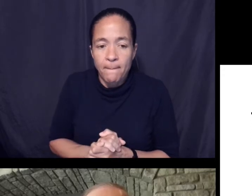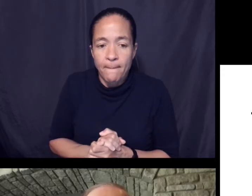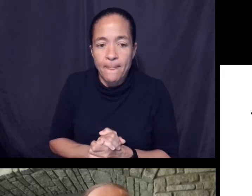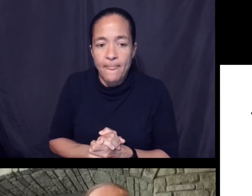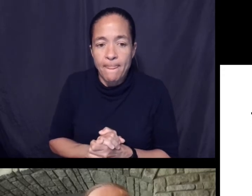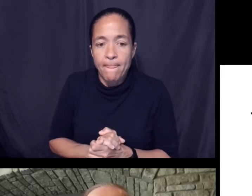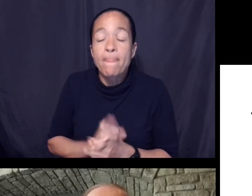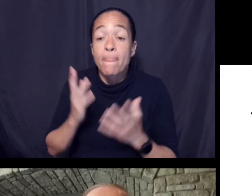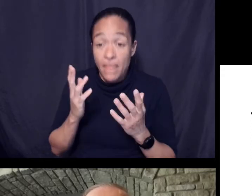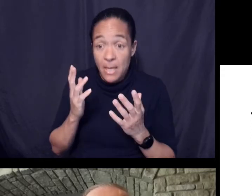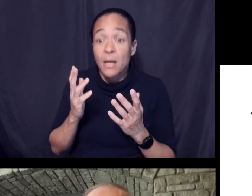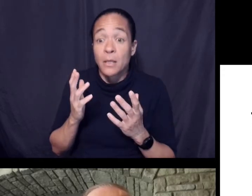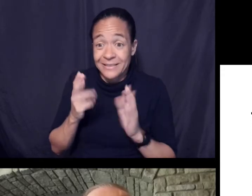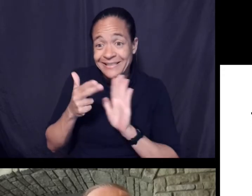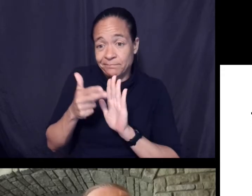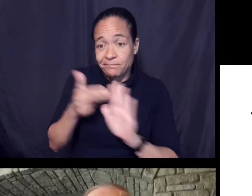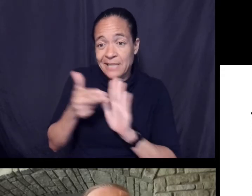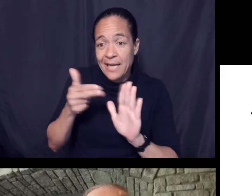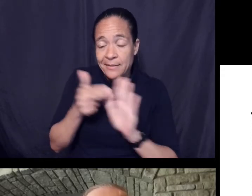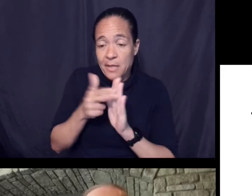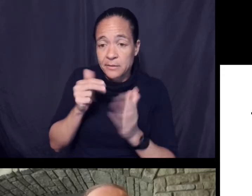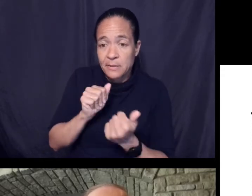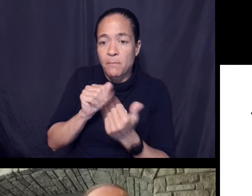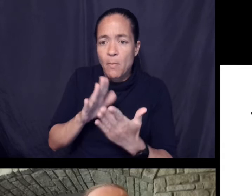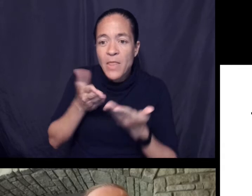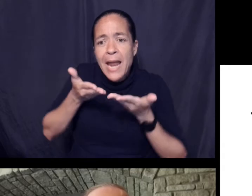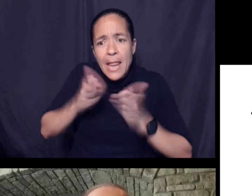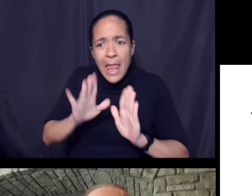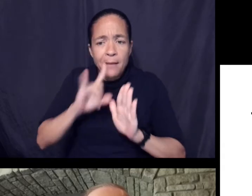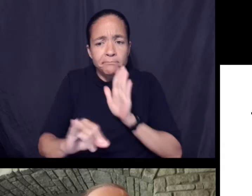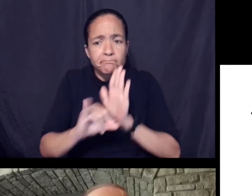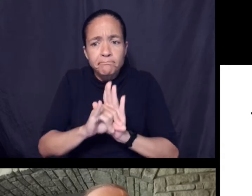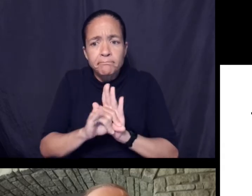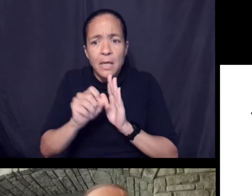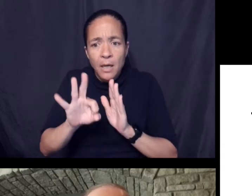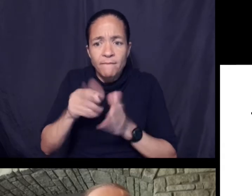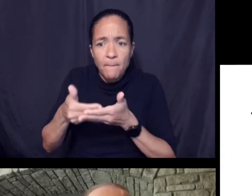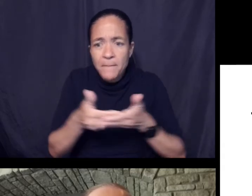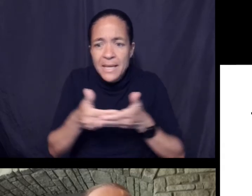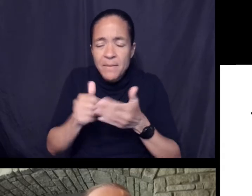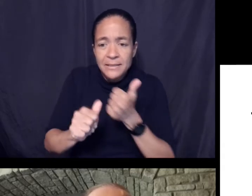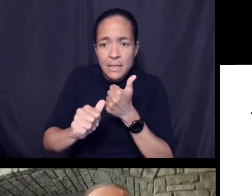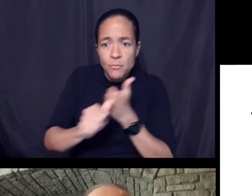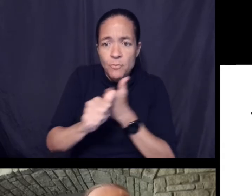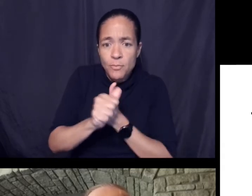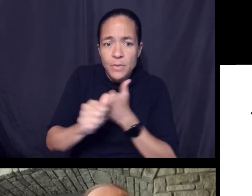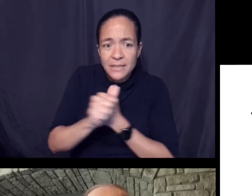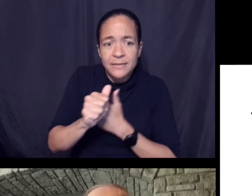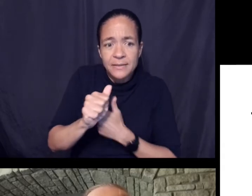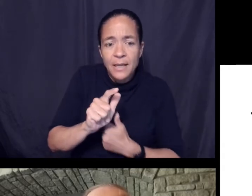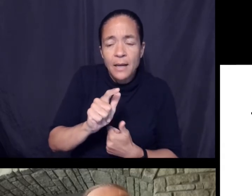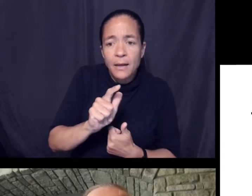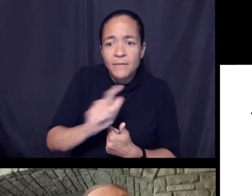screening, so diagnostic methodologies are now available that allow for the identification of those infants at risk of